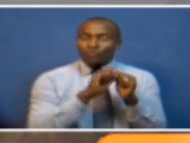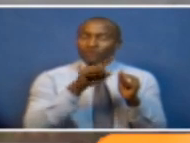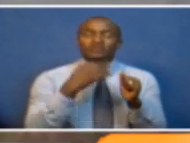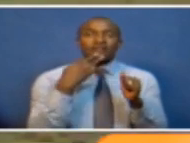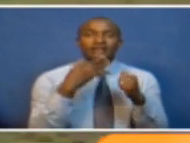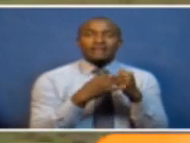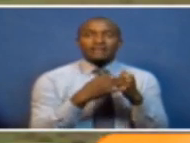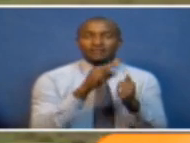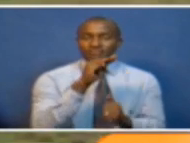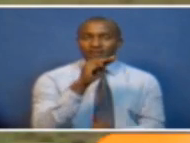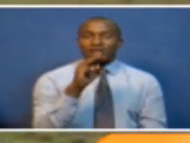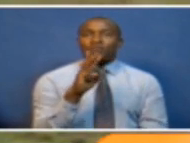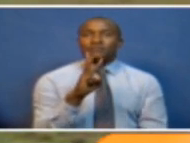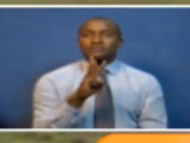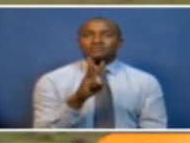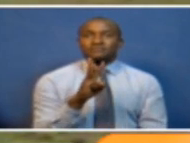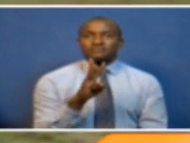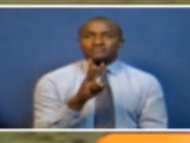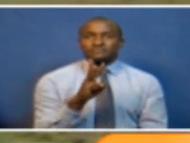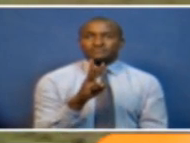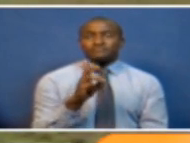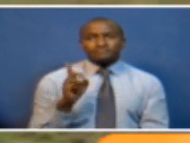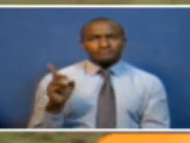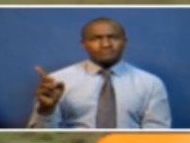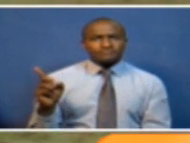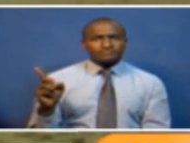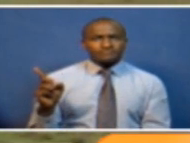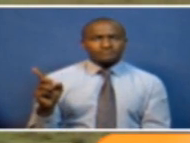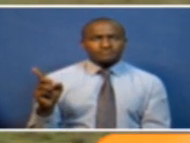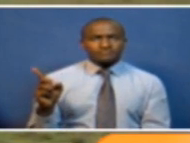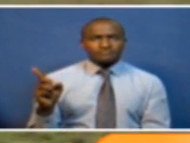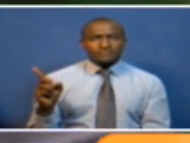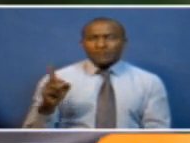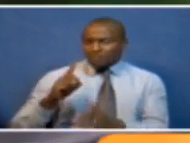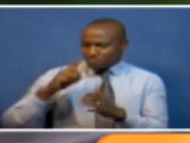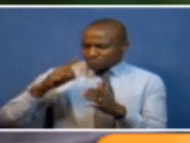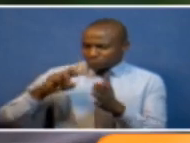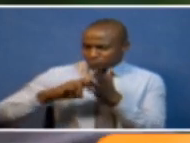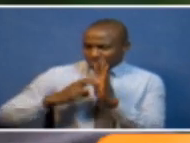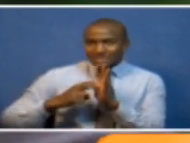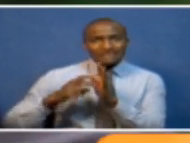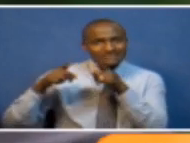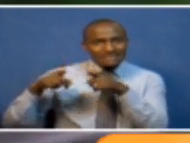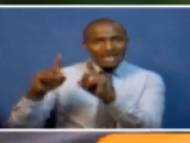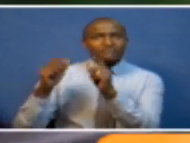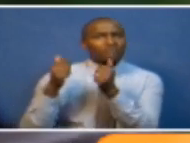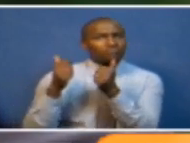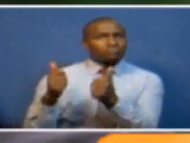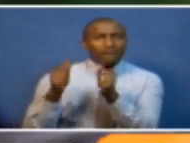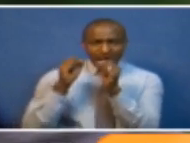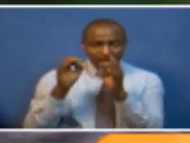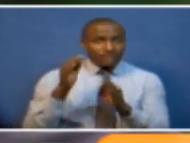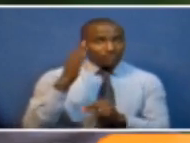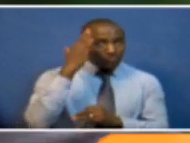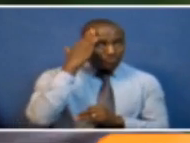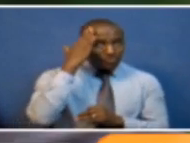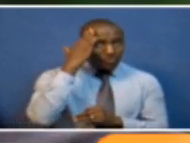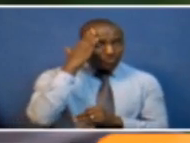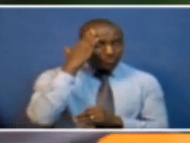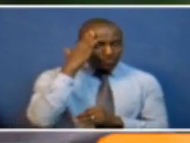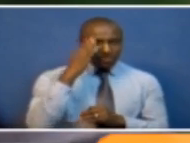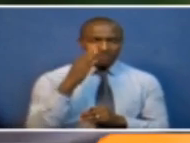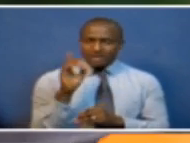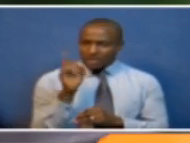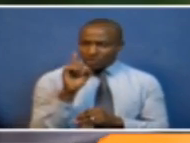megawatts. For people who've never been to that part of, to the project itself, and who are probably more familiar with the smaller wind farms around